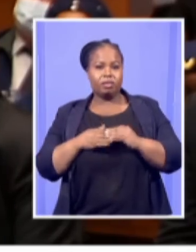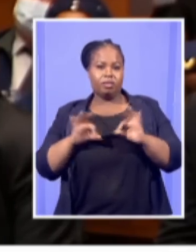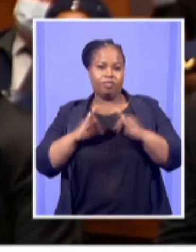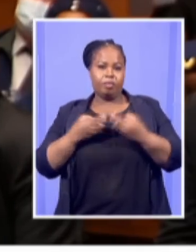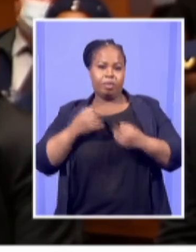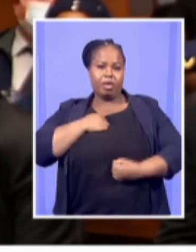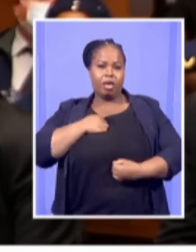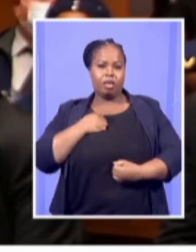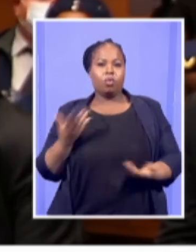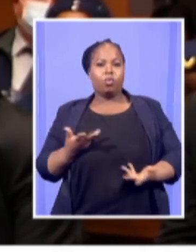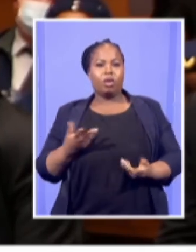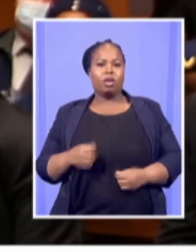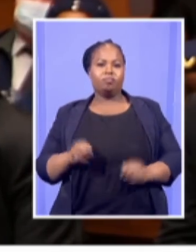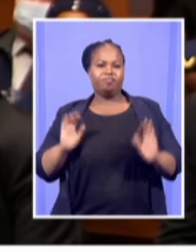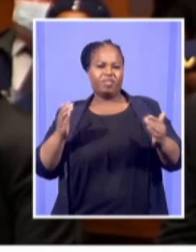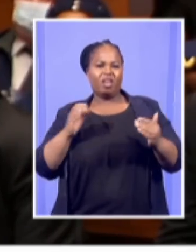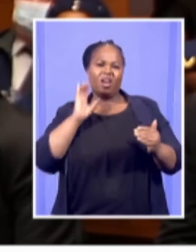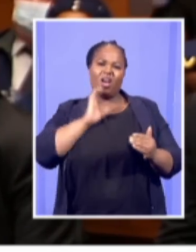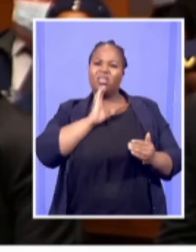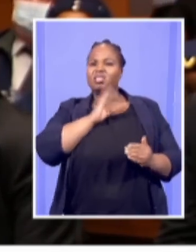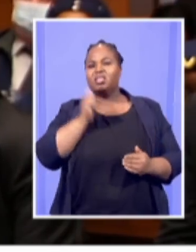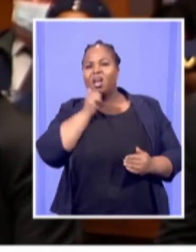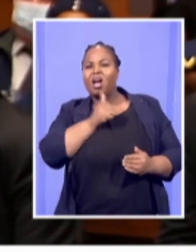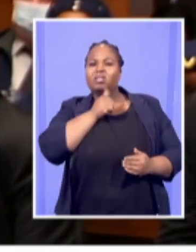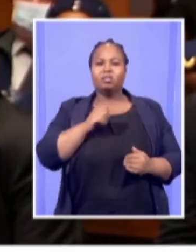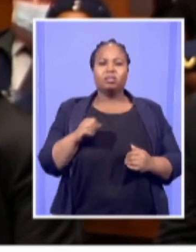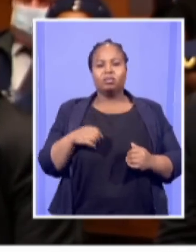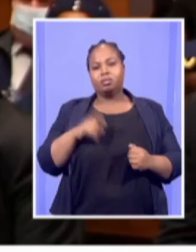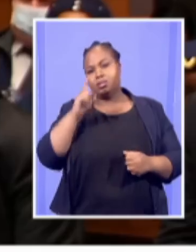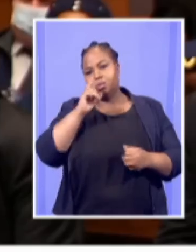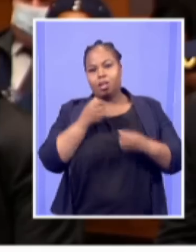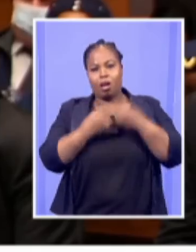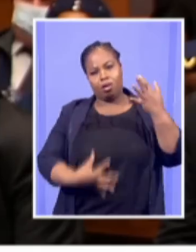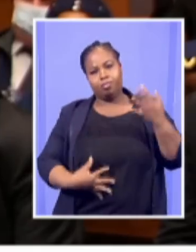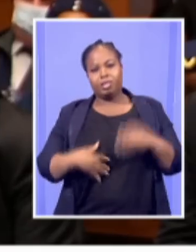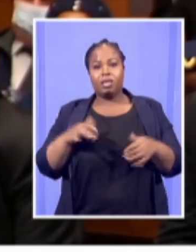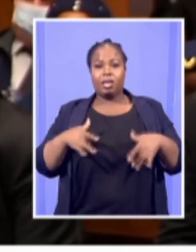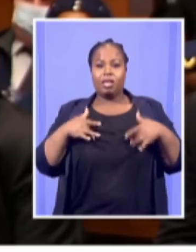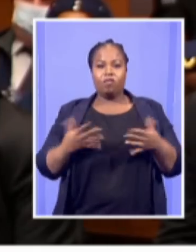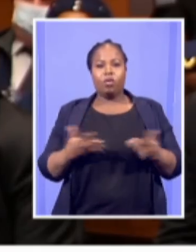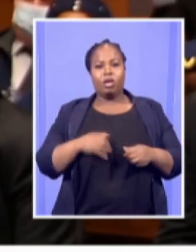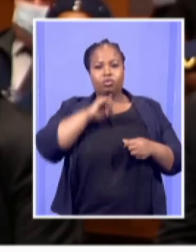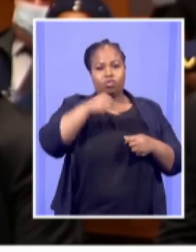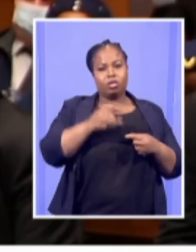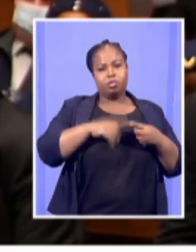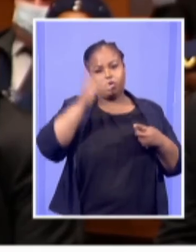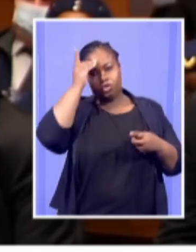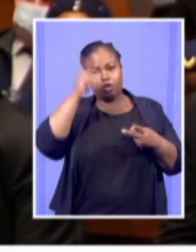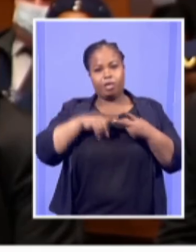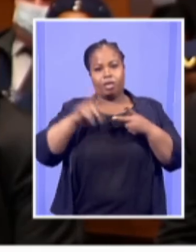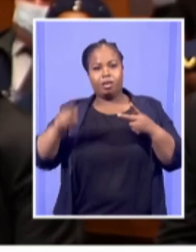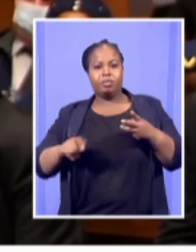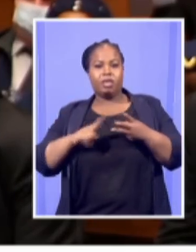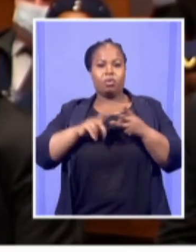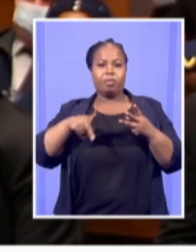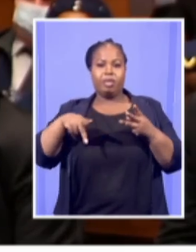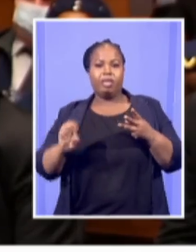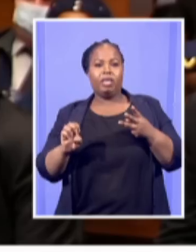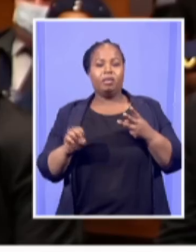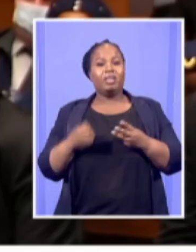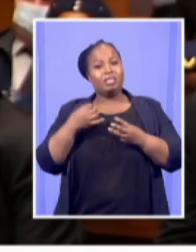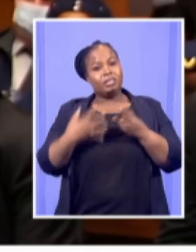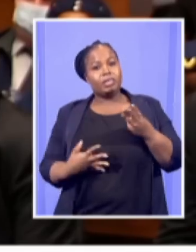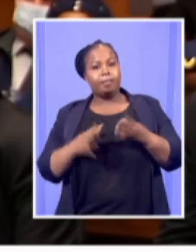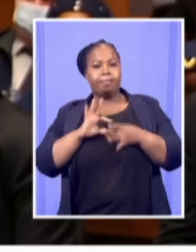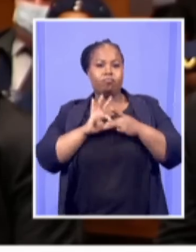in brackets, cousins, aunts, uncles, etc., residing in Johannesburg, Durban, Cape Town, and Port Elizabeth, whom I am close